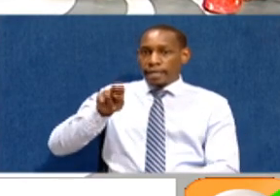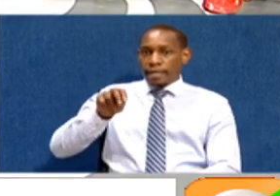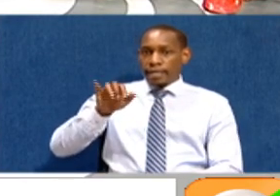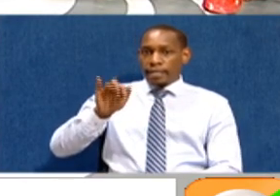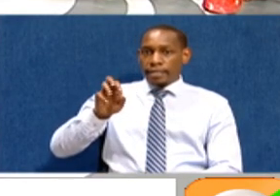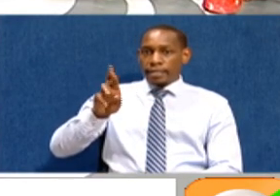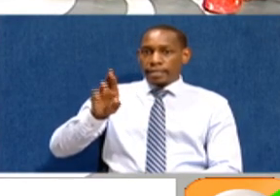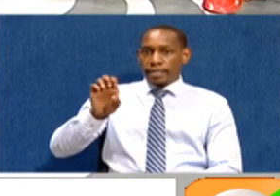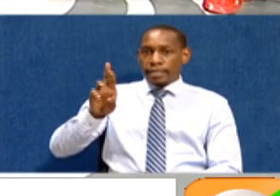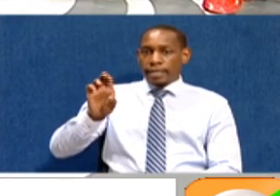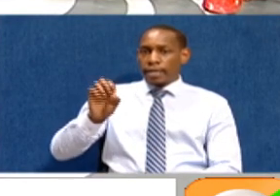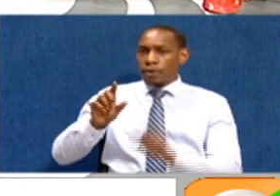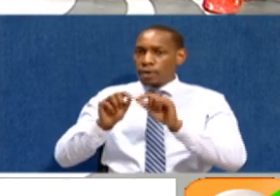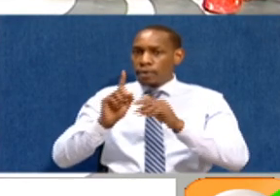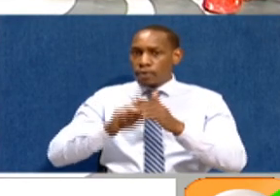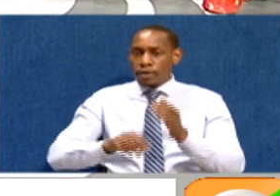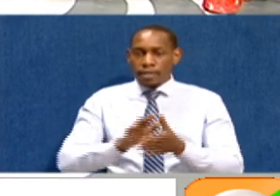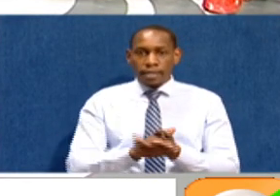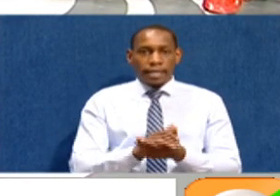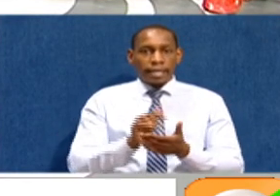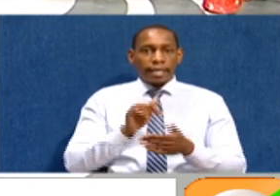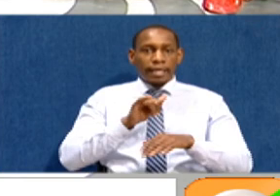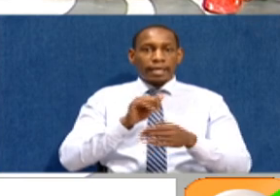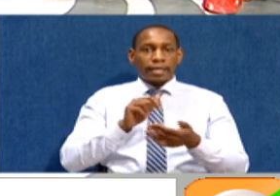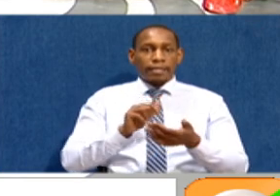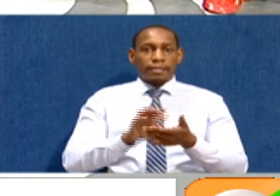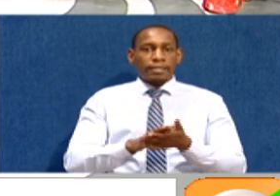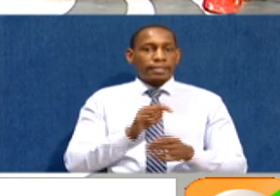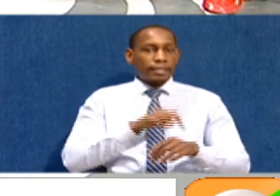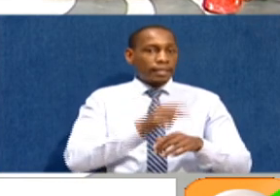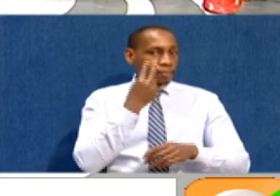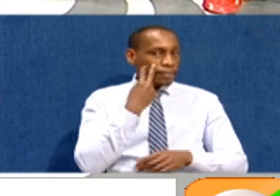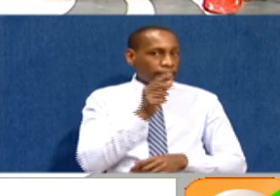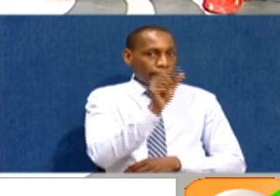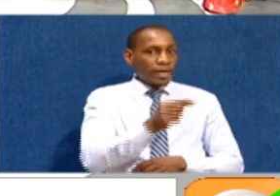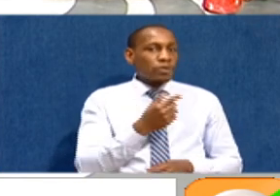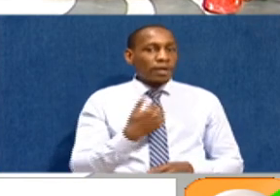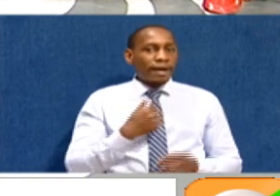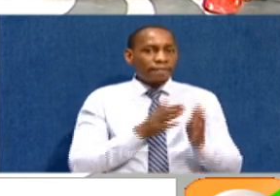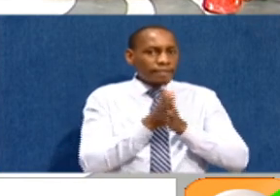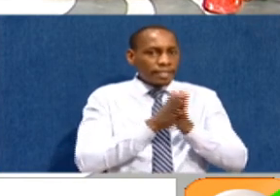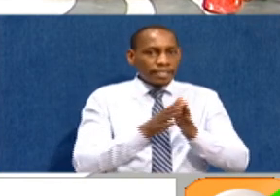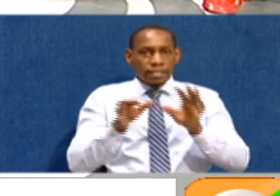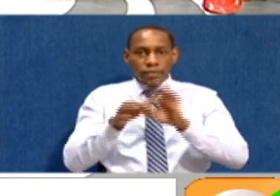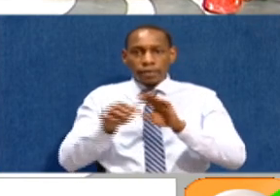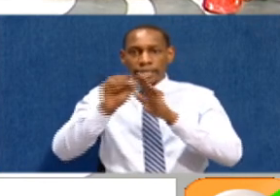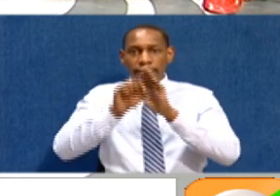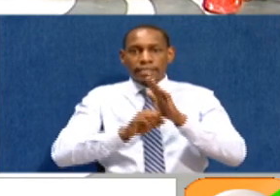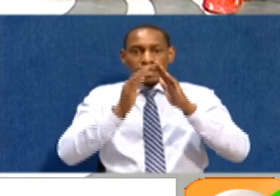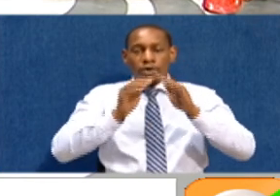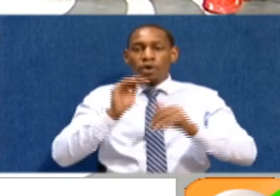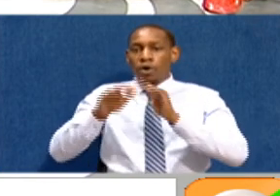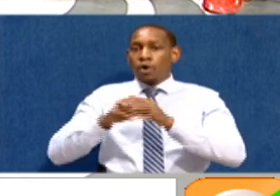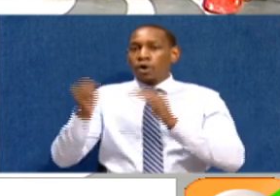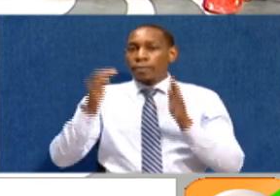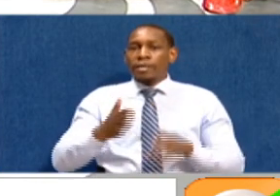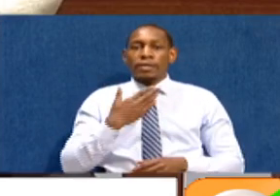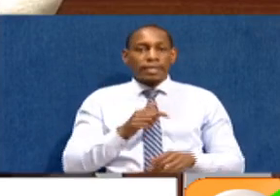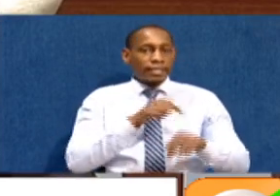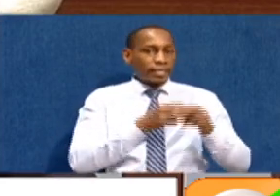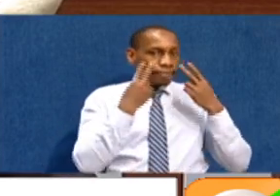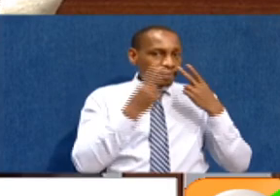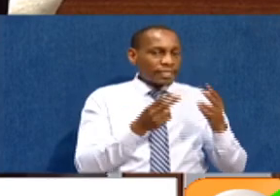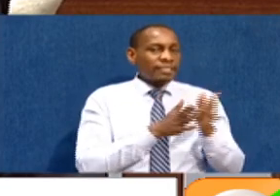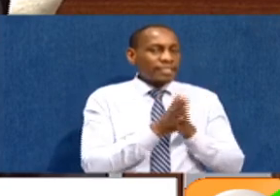thing that Nyerere said? Akitaka sana hii kitu. Ukiona mtu anataka sana kwenda ikulu. Na wanasiasa wote utaka sana. Ukiona